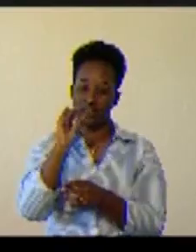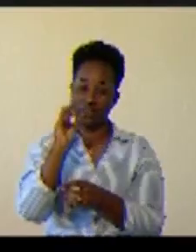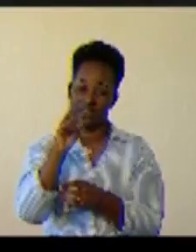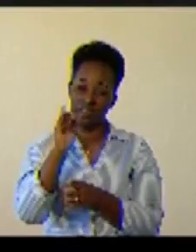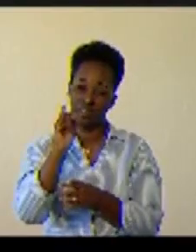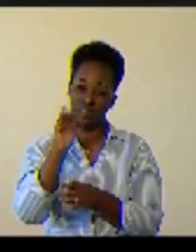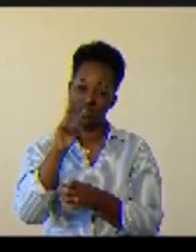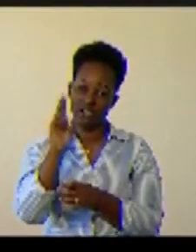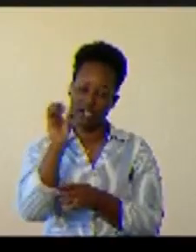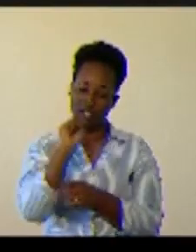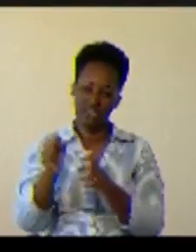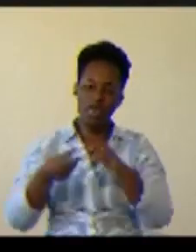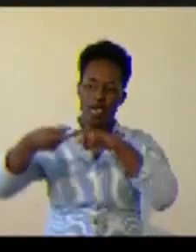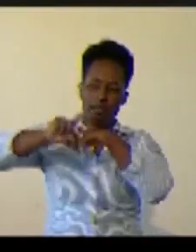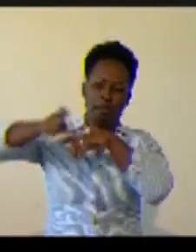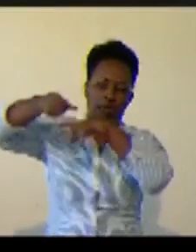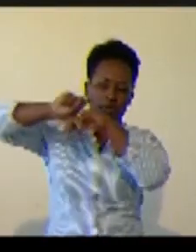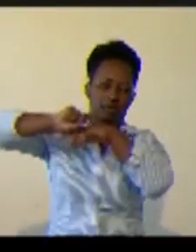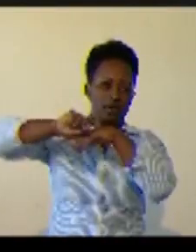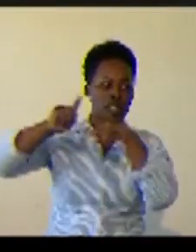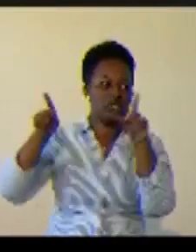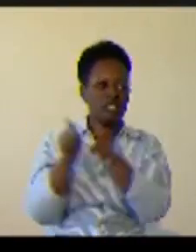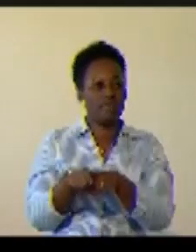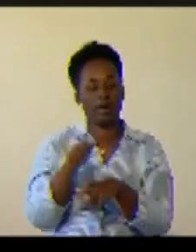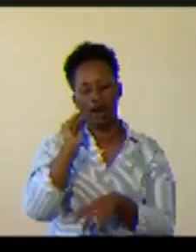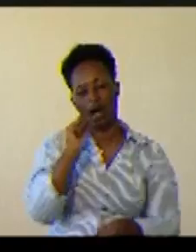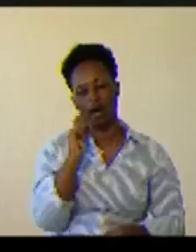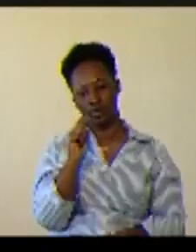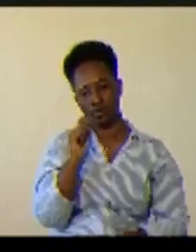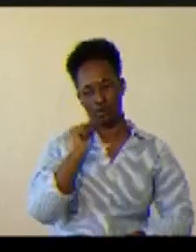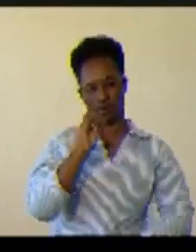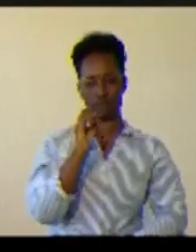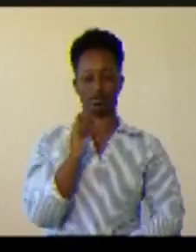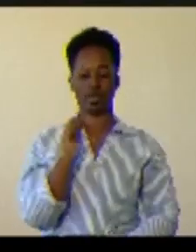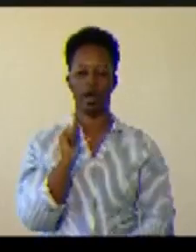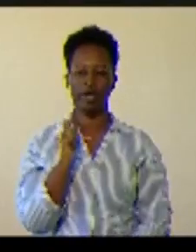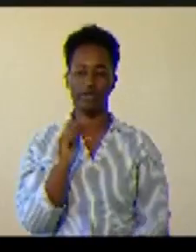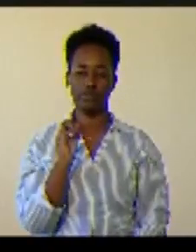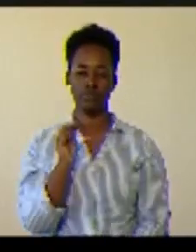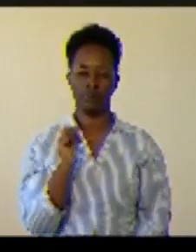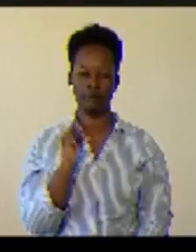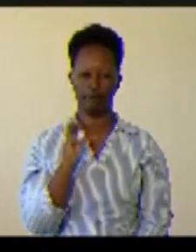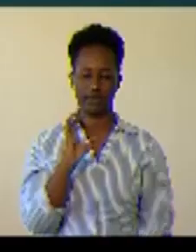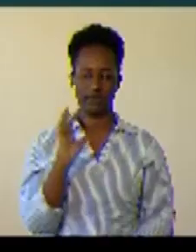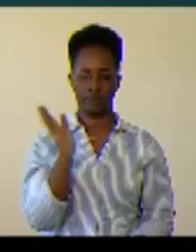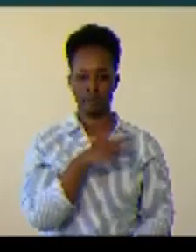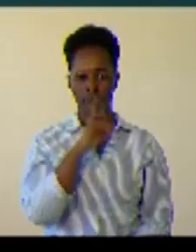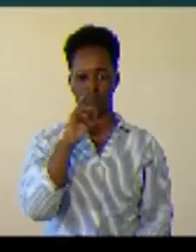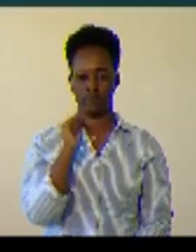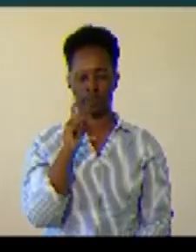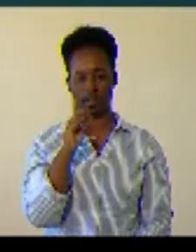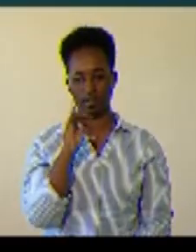just like the atomic radius. And melting point, we have seen this before. Melting